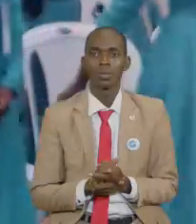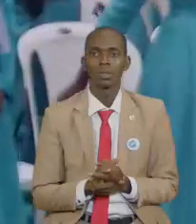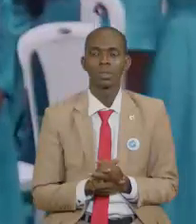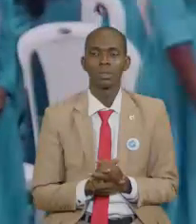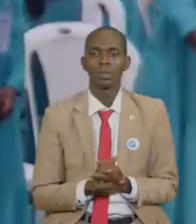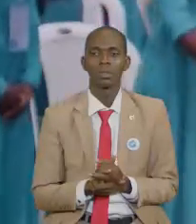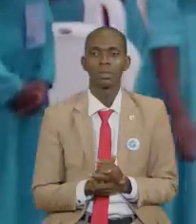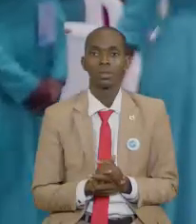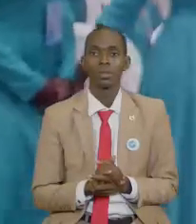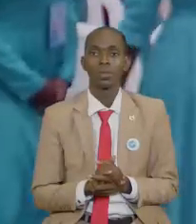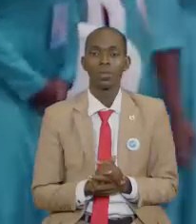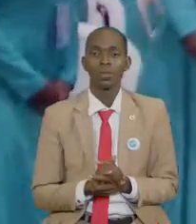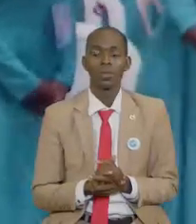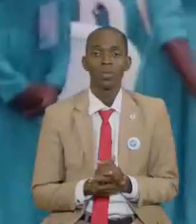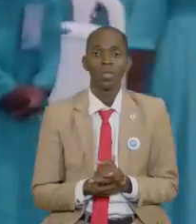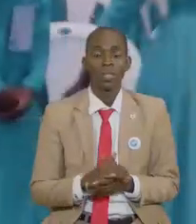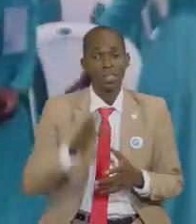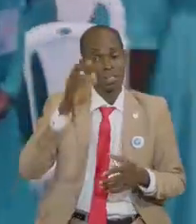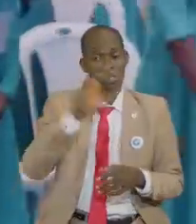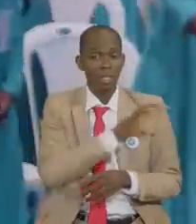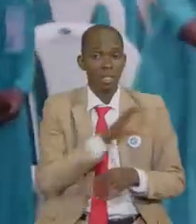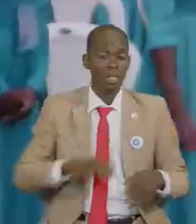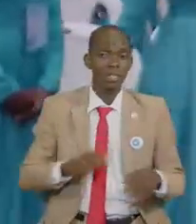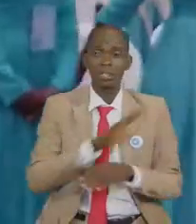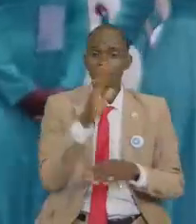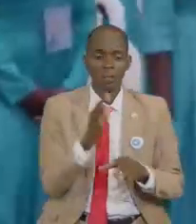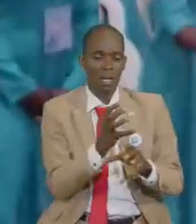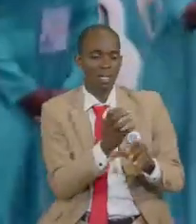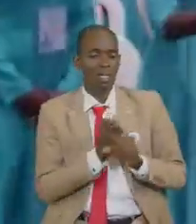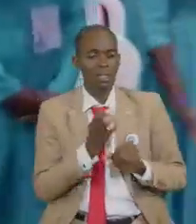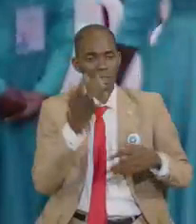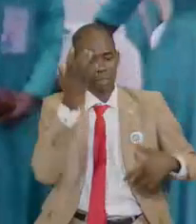He didn't catch what the sickness the other people had.